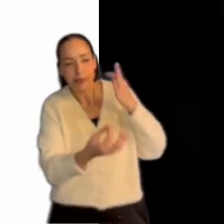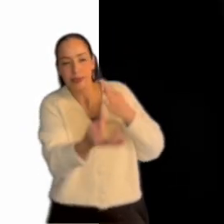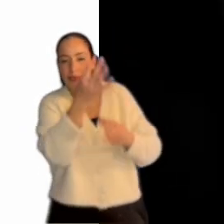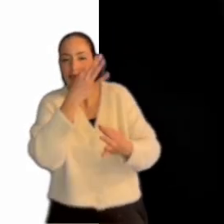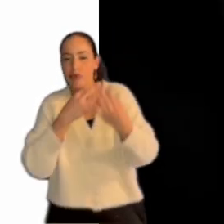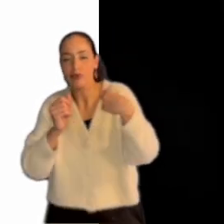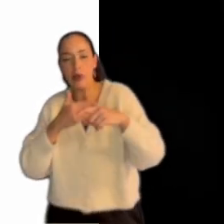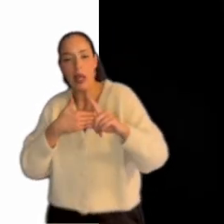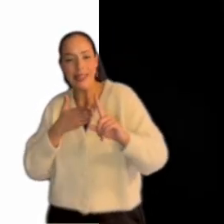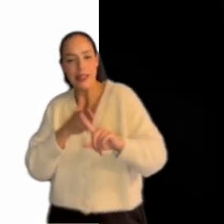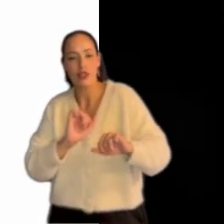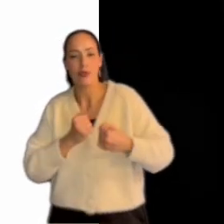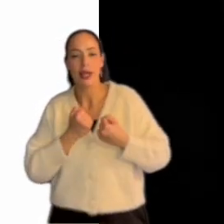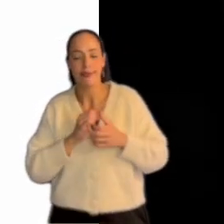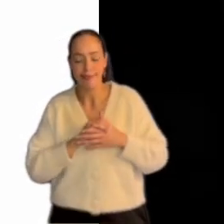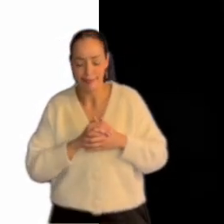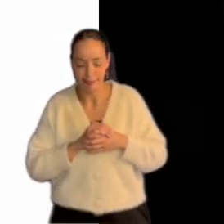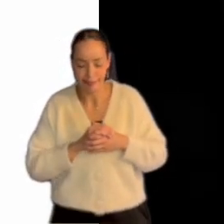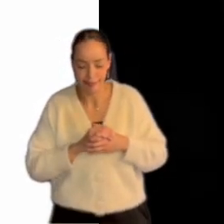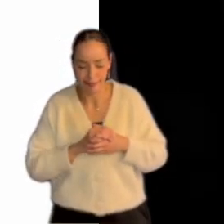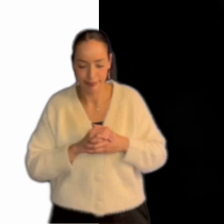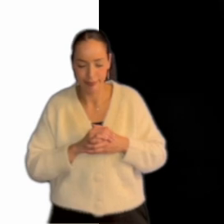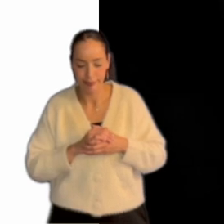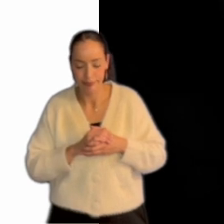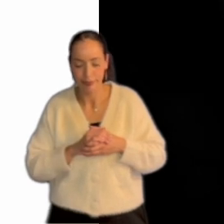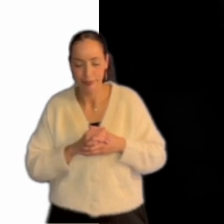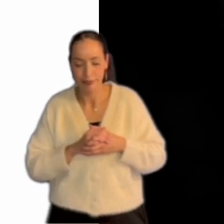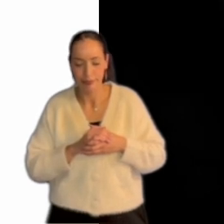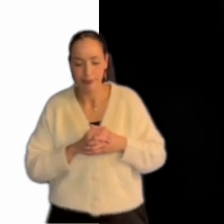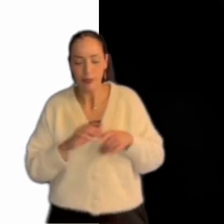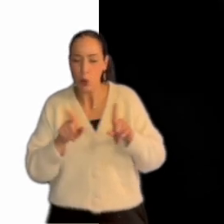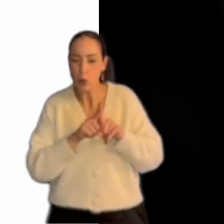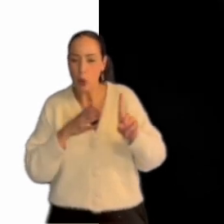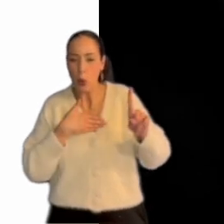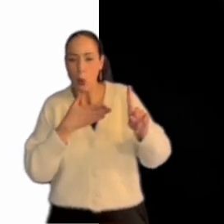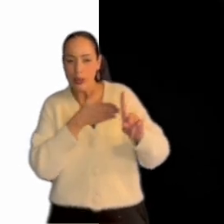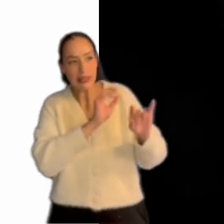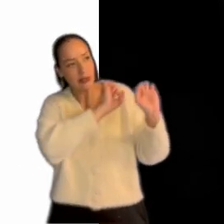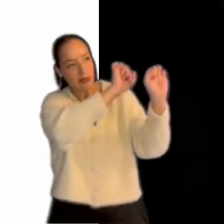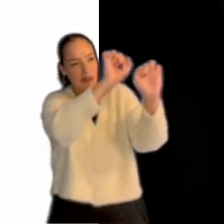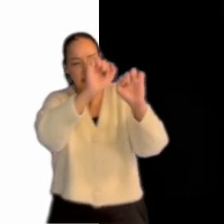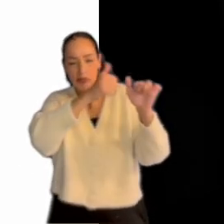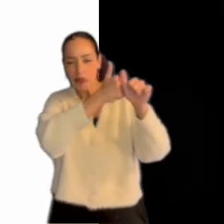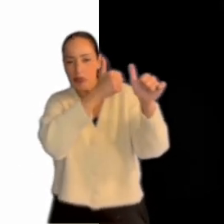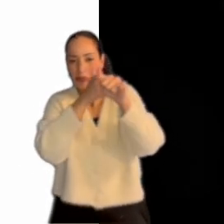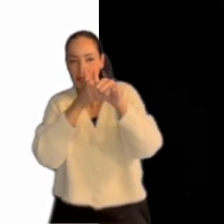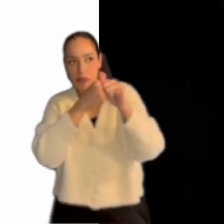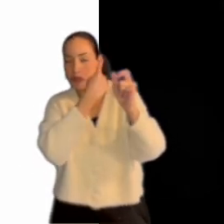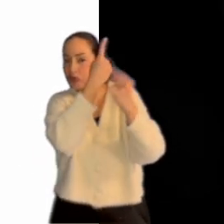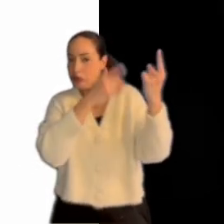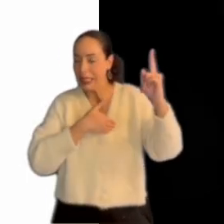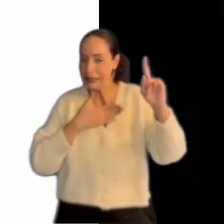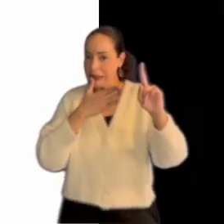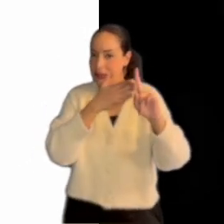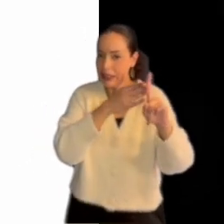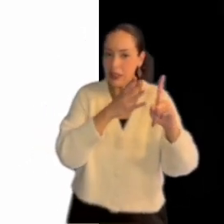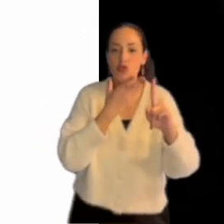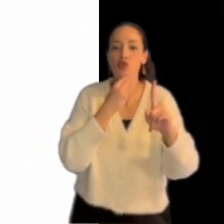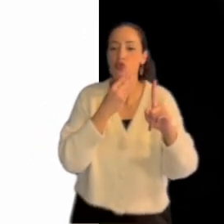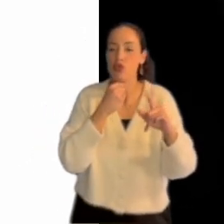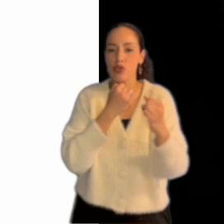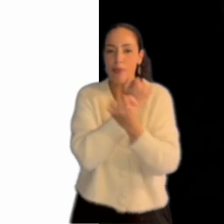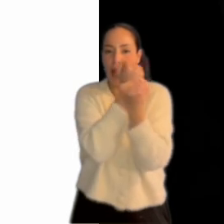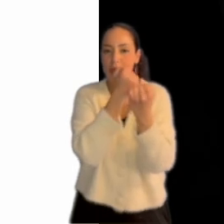Are organisations intentionally misusing their power, causing harm to those it claims to serve and benefit? Is the language of